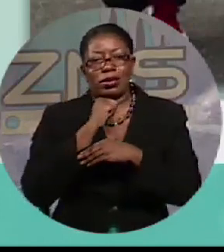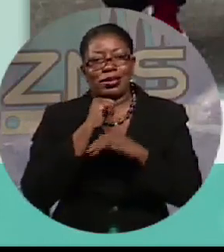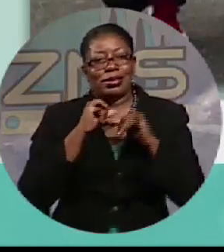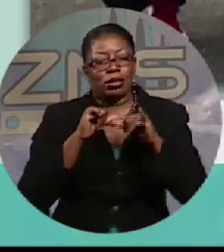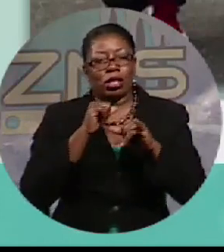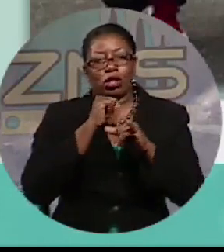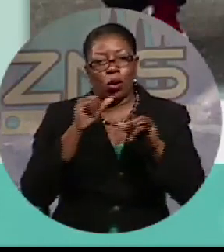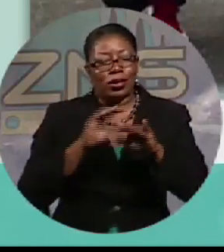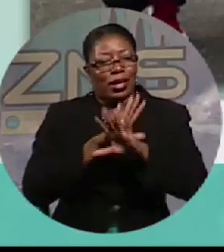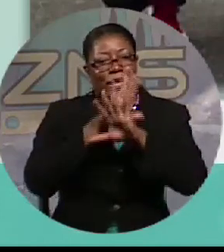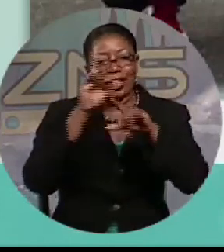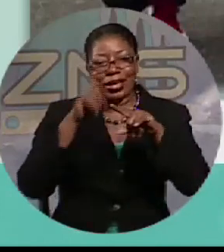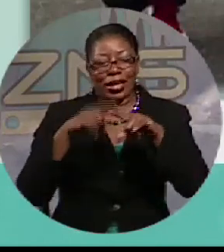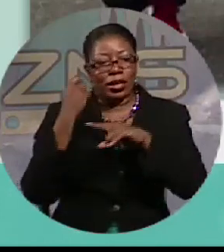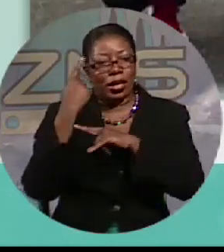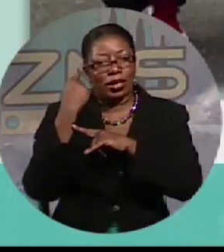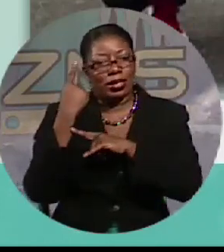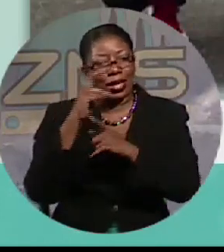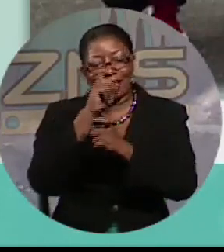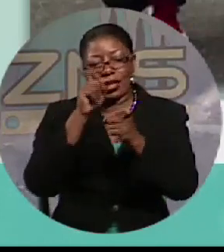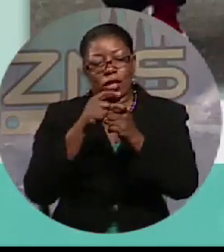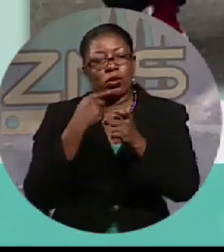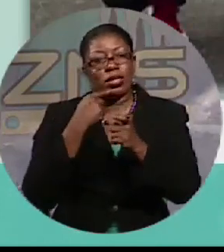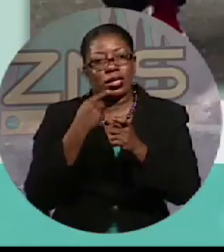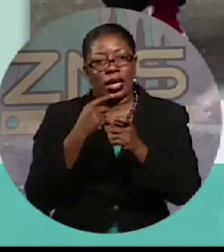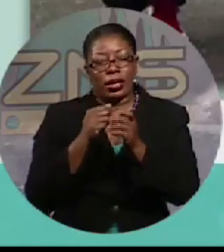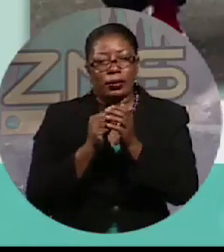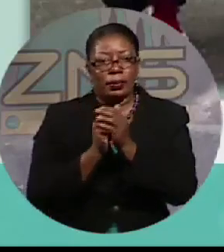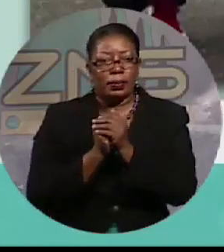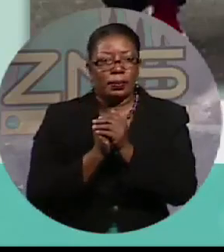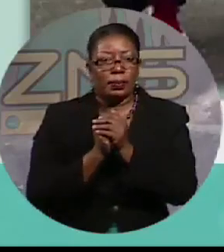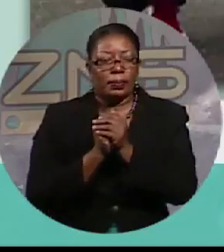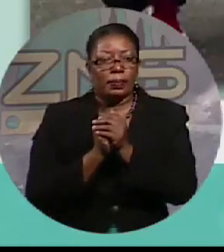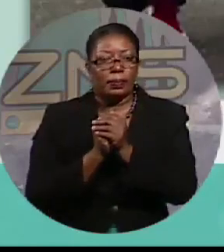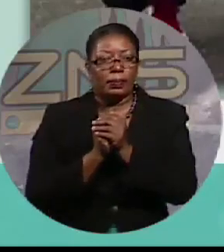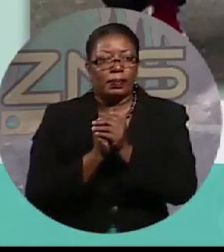cleared of murder, armed robbery, and conspiracy to commit murder charges.